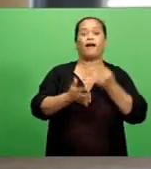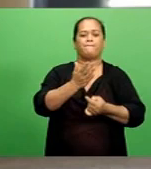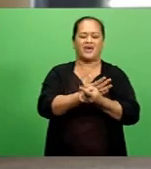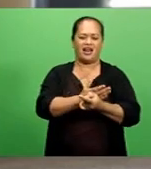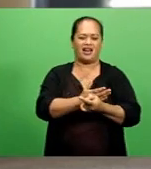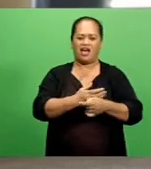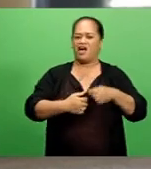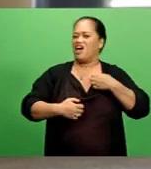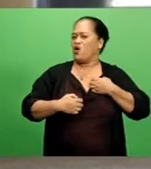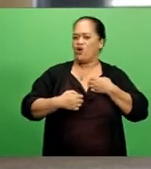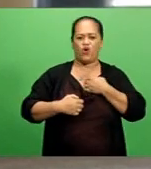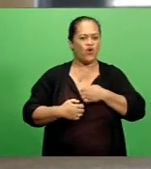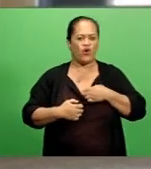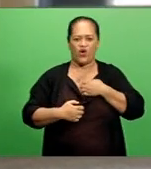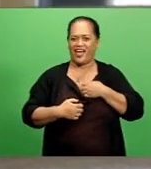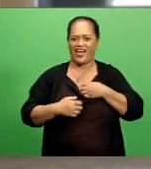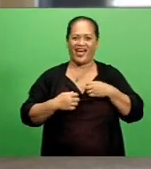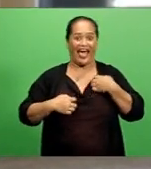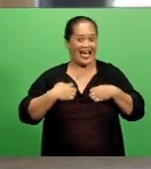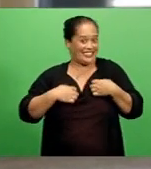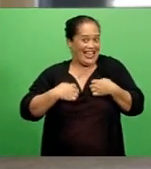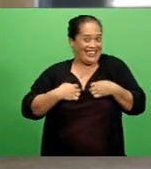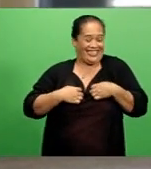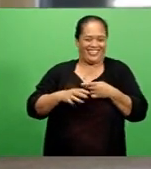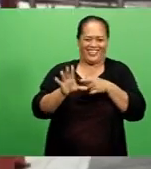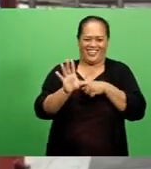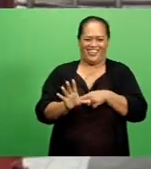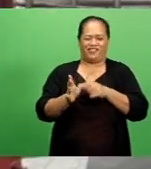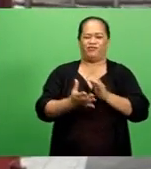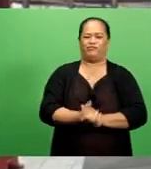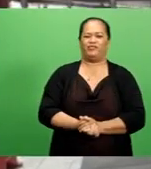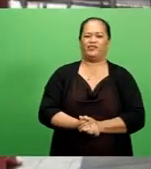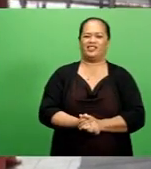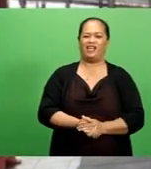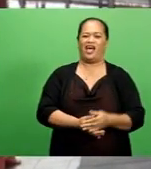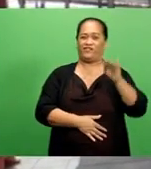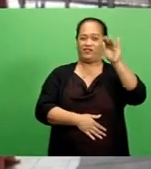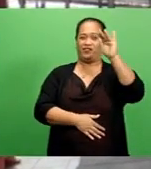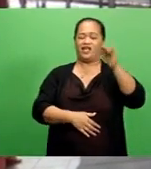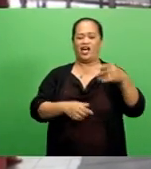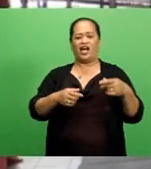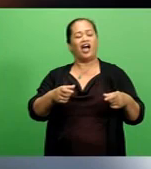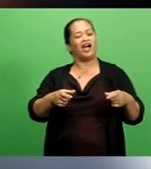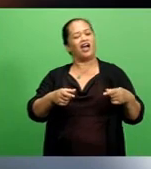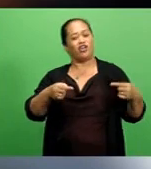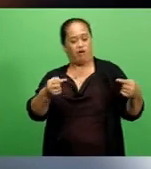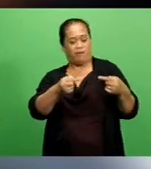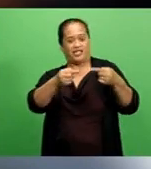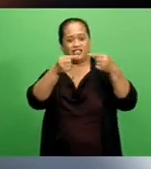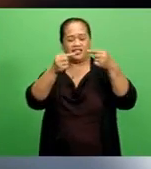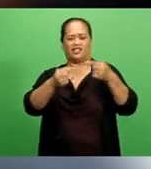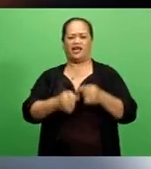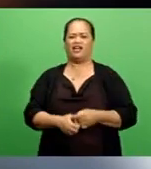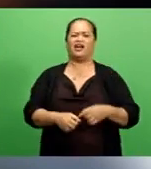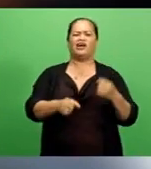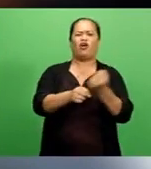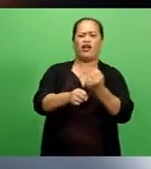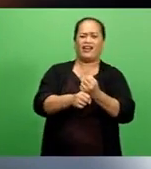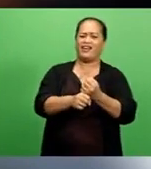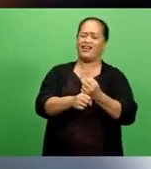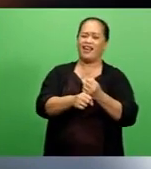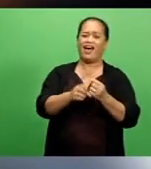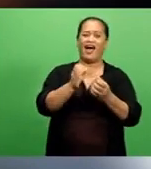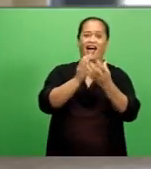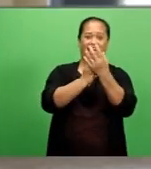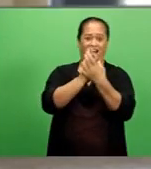bouts for each category to feature on this competition, and after the Golden Gloves, we're anticipating